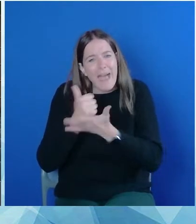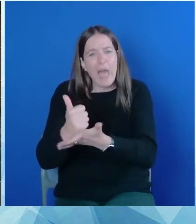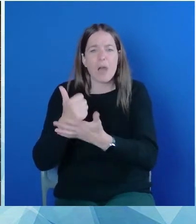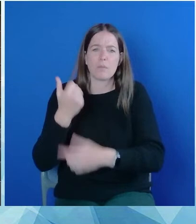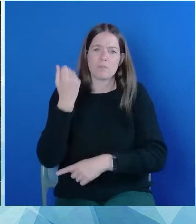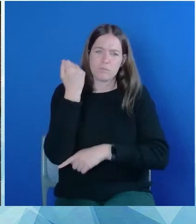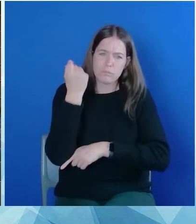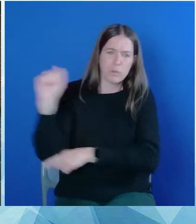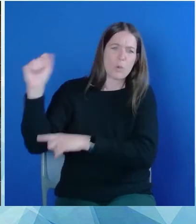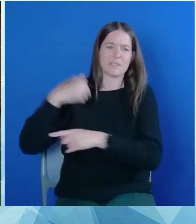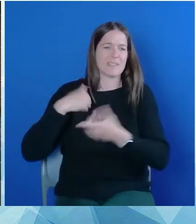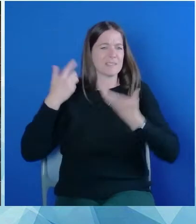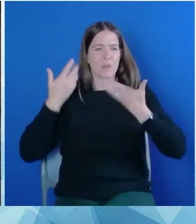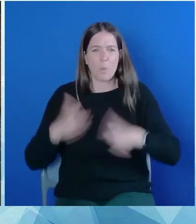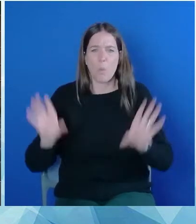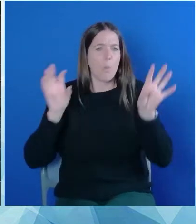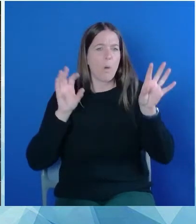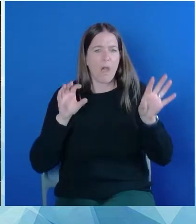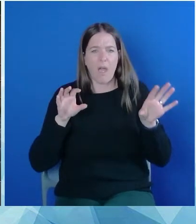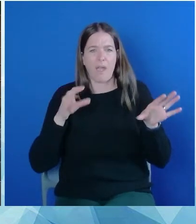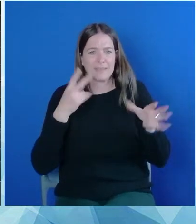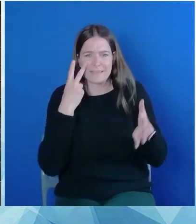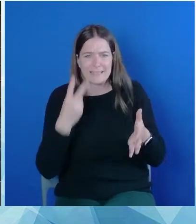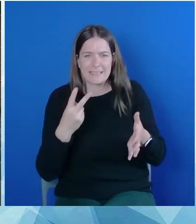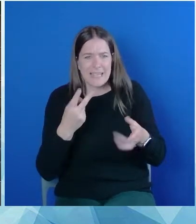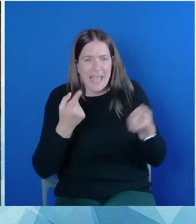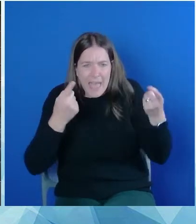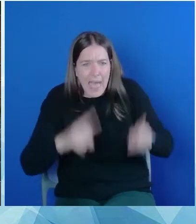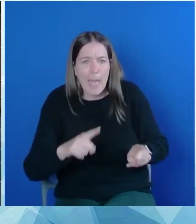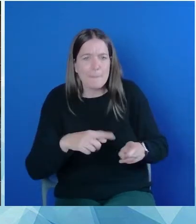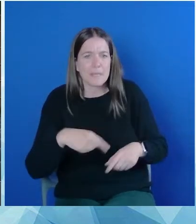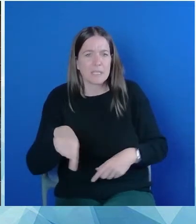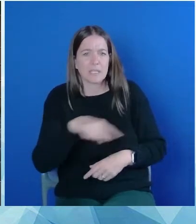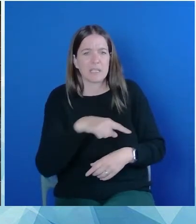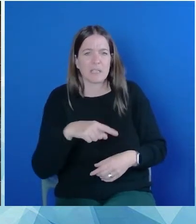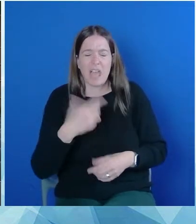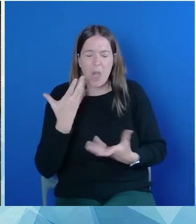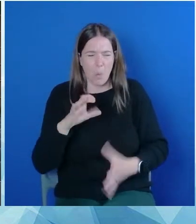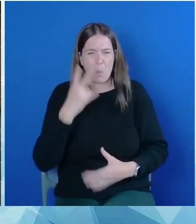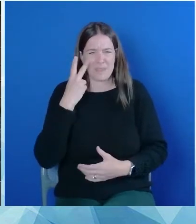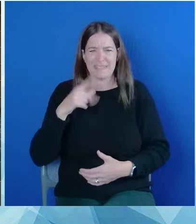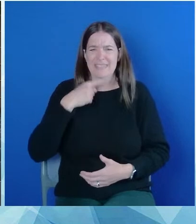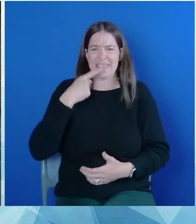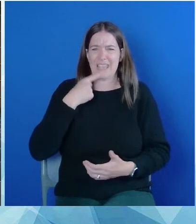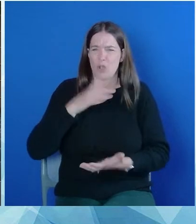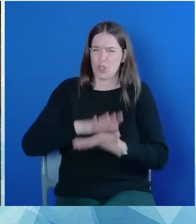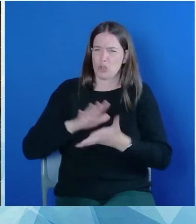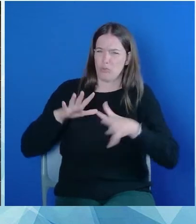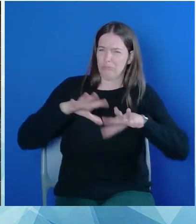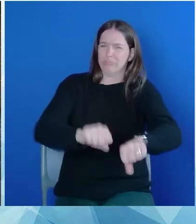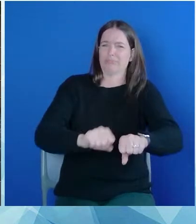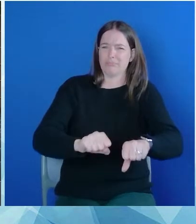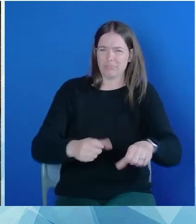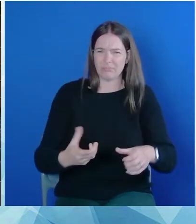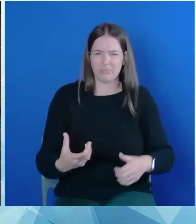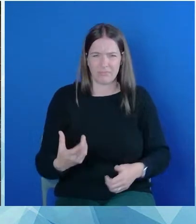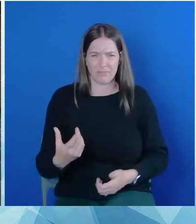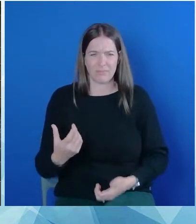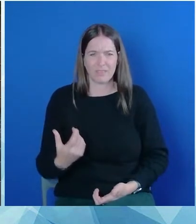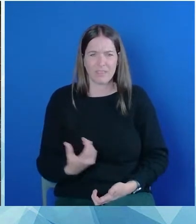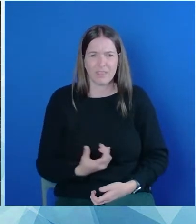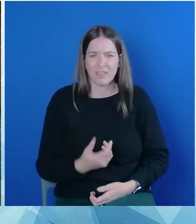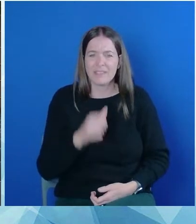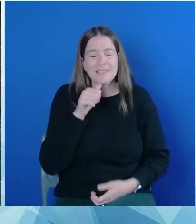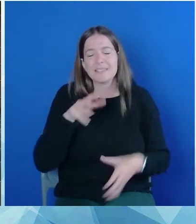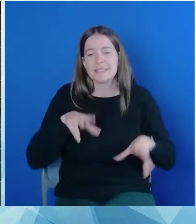I want to help them protest. I want to help them speak out against this. Hearing people are taking over this school and turning it